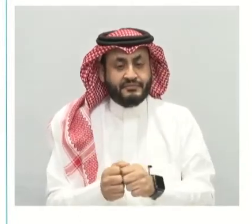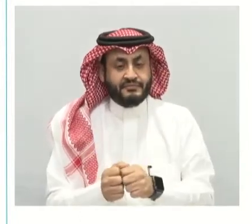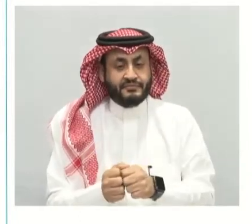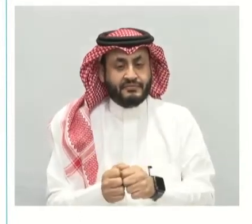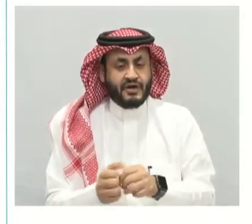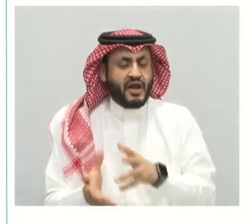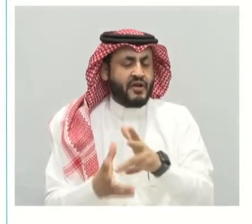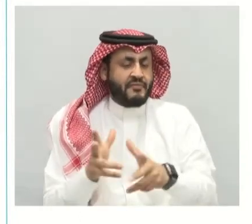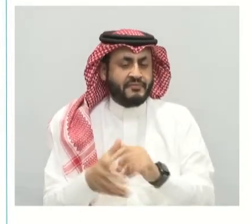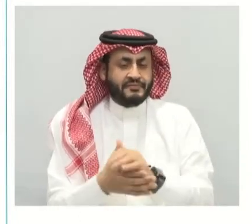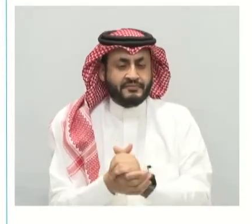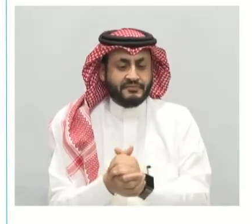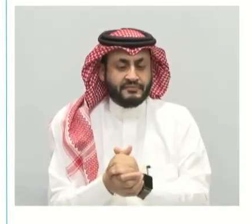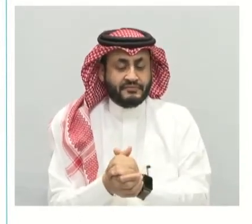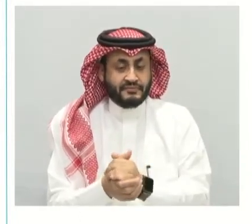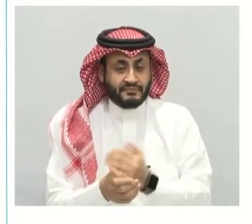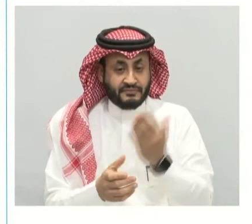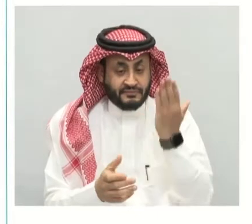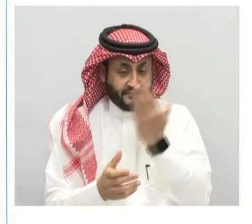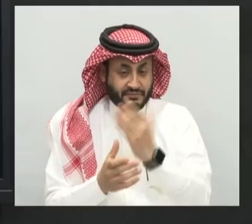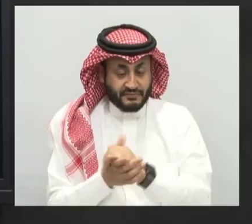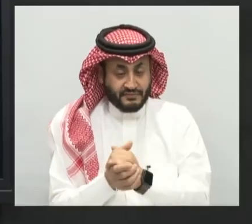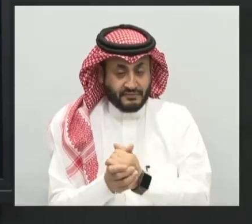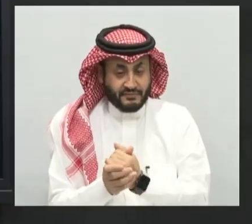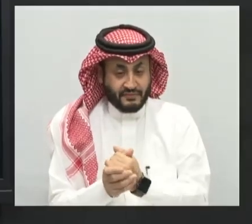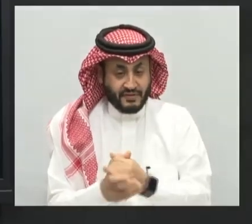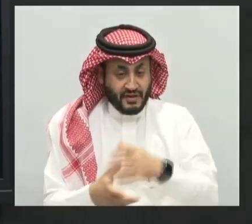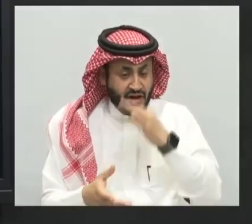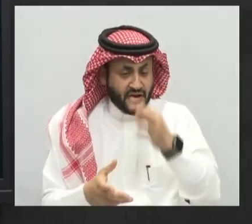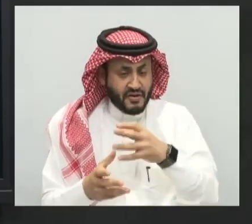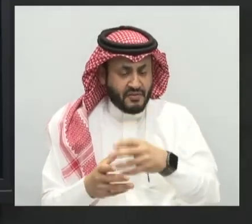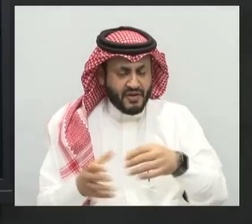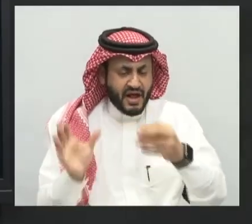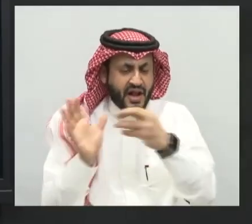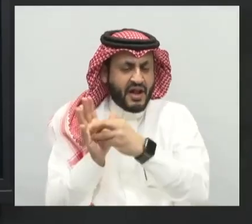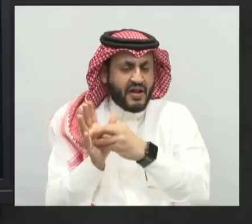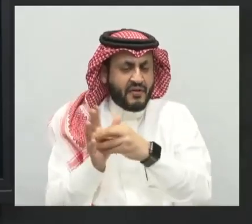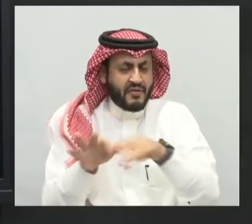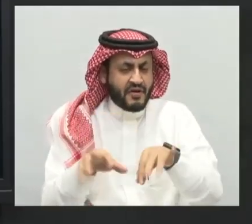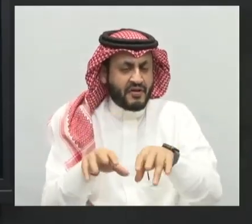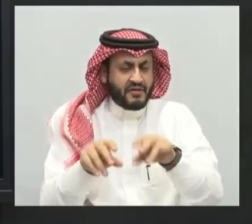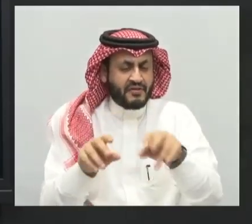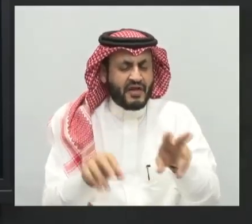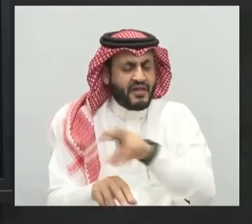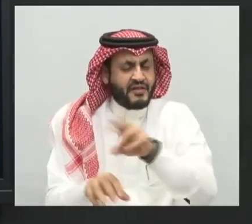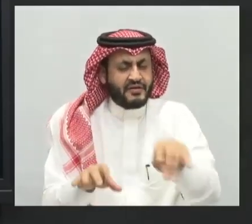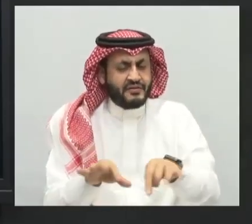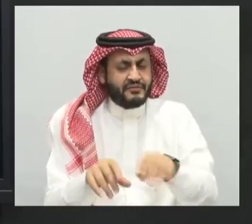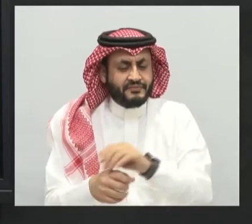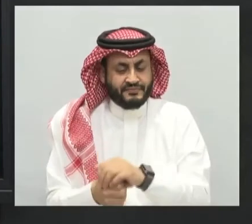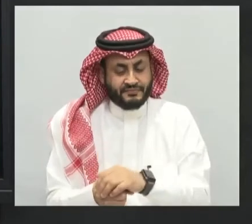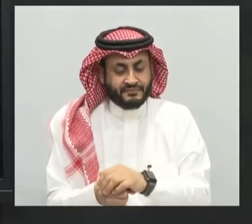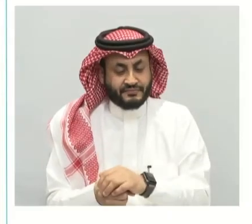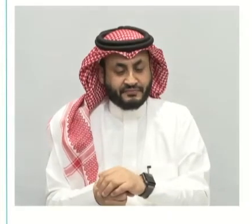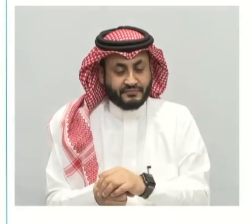talked about read it and talk about the content of this email and try to write similar one. And we said